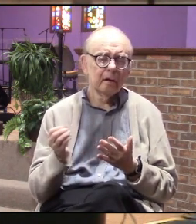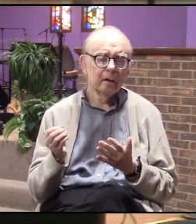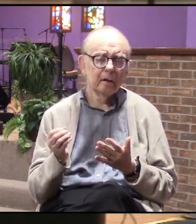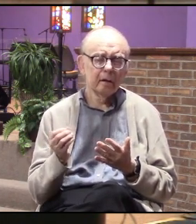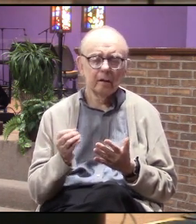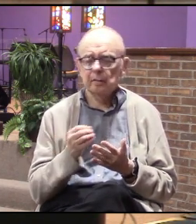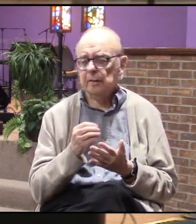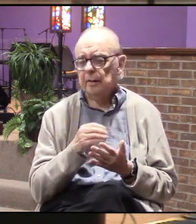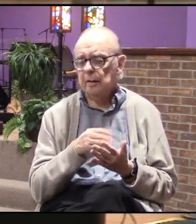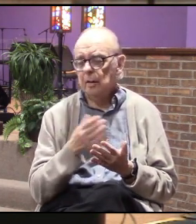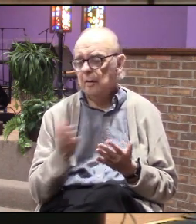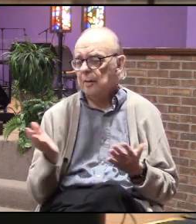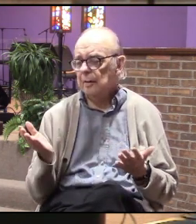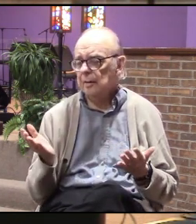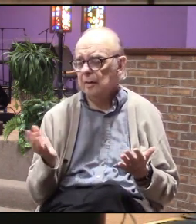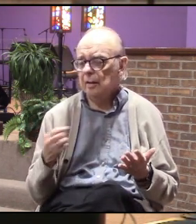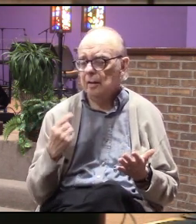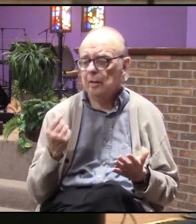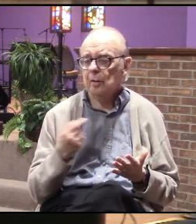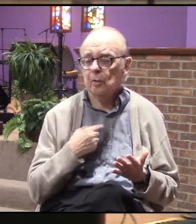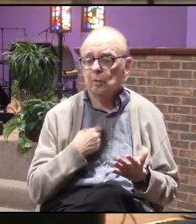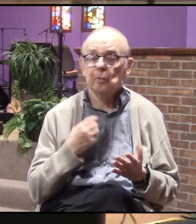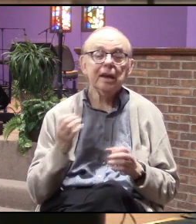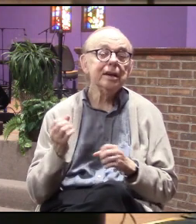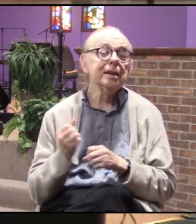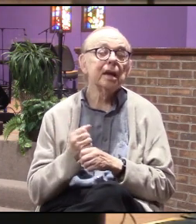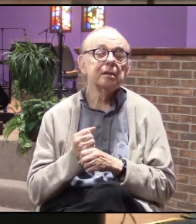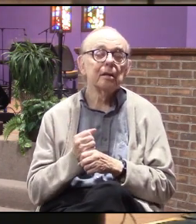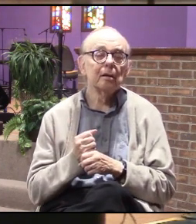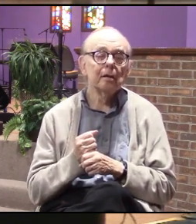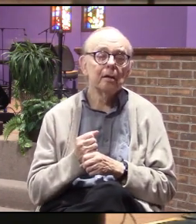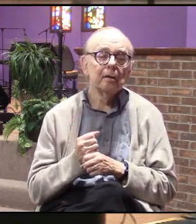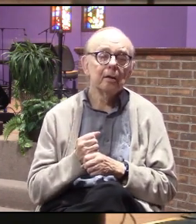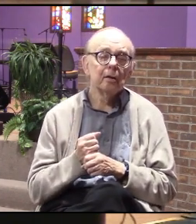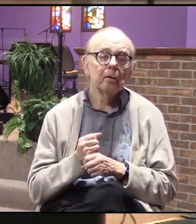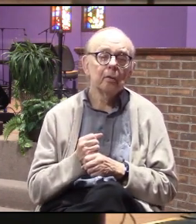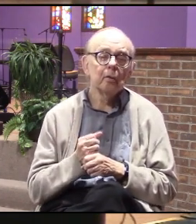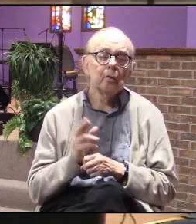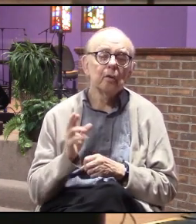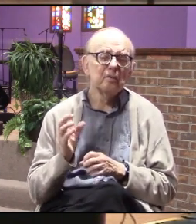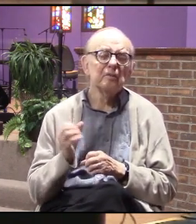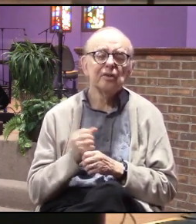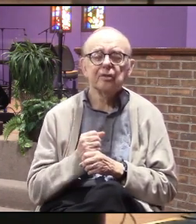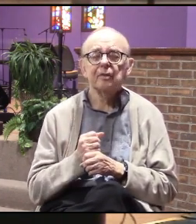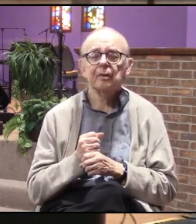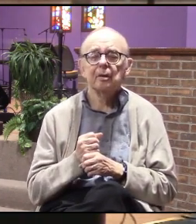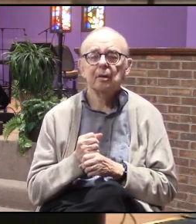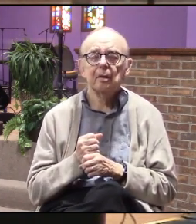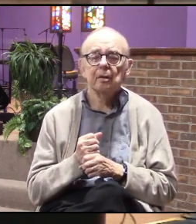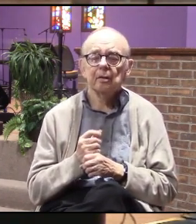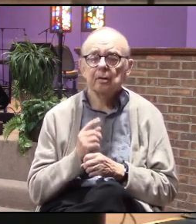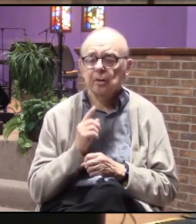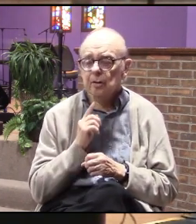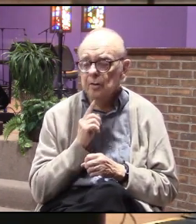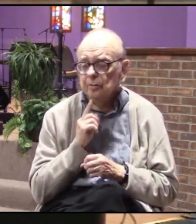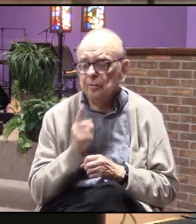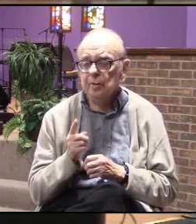and there are things that we get or we receive, and it